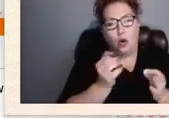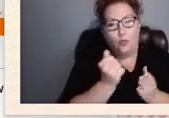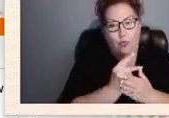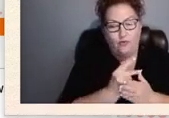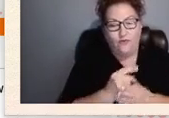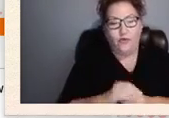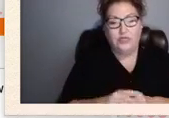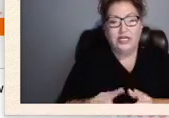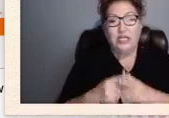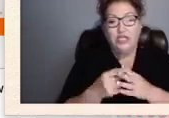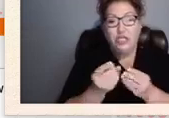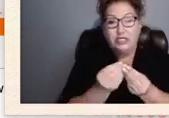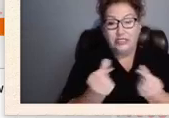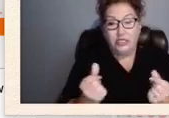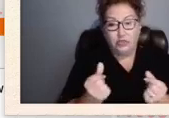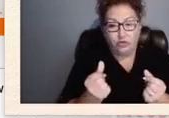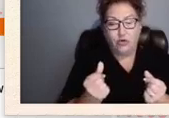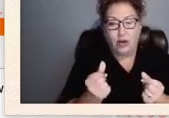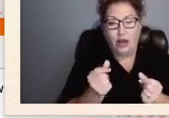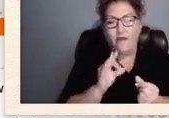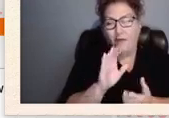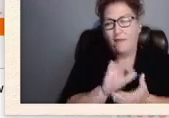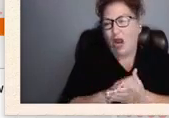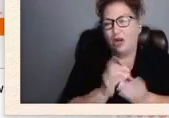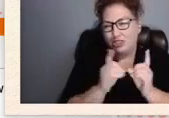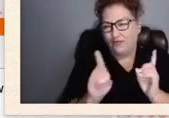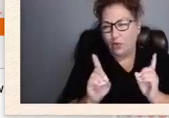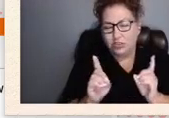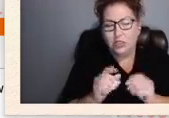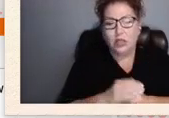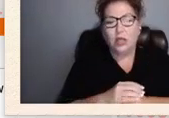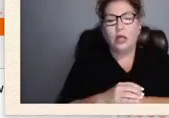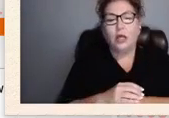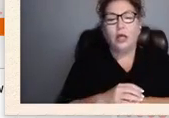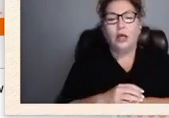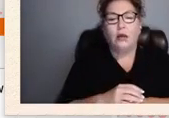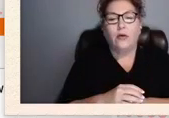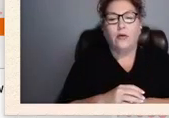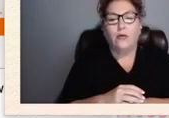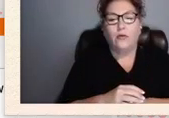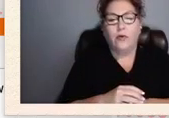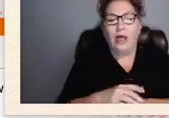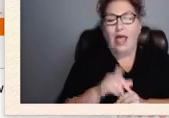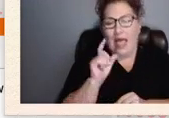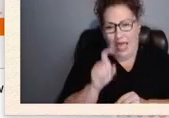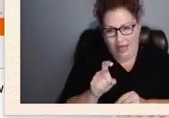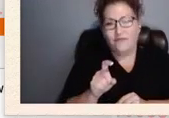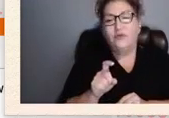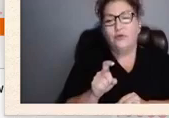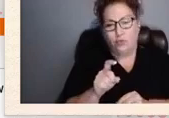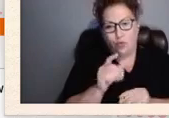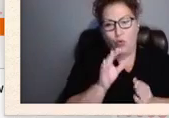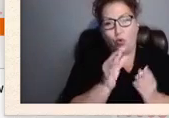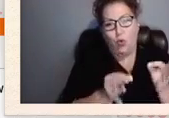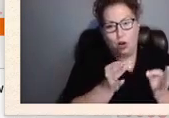dissolution of marriage for the person under the guardianship, other words, a divorce, has to be having to have court approval.